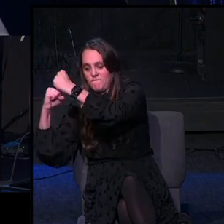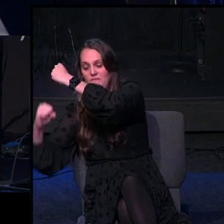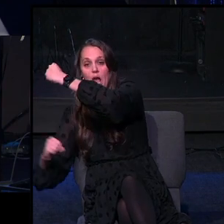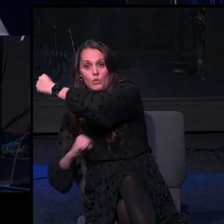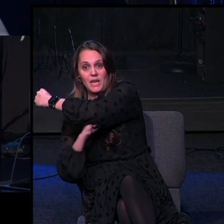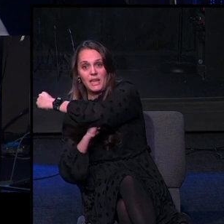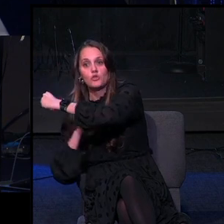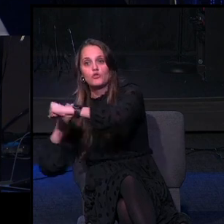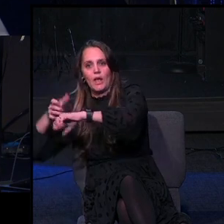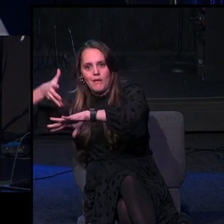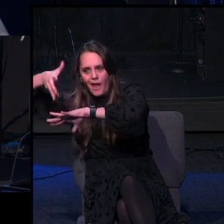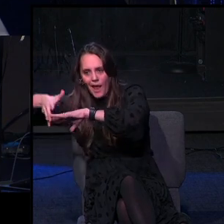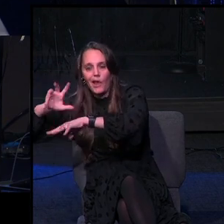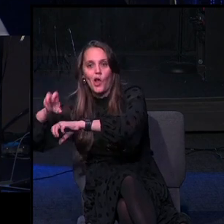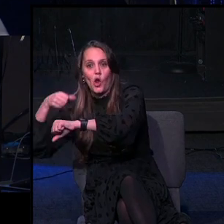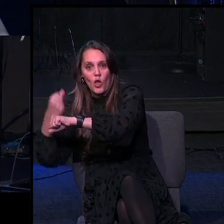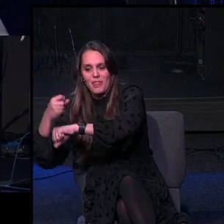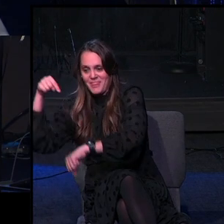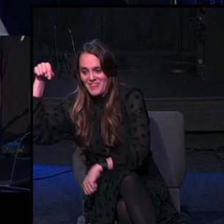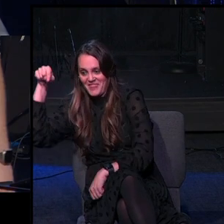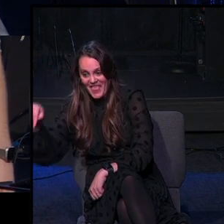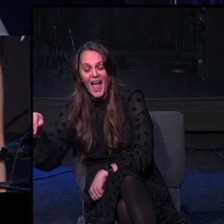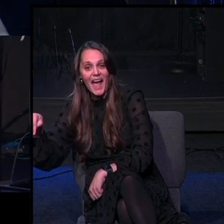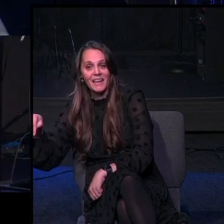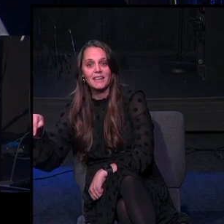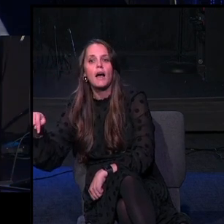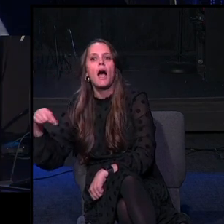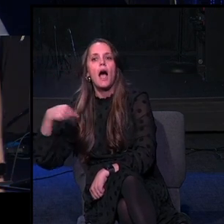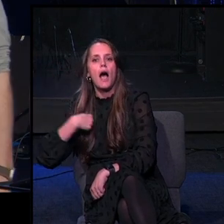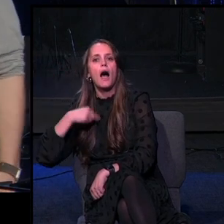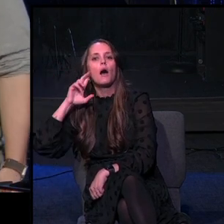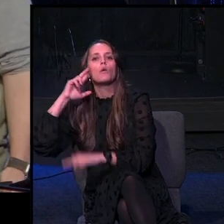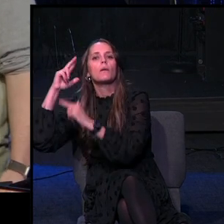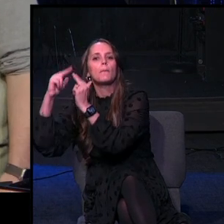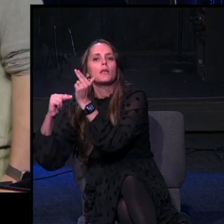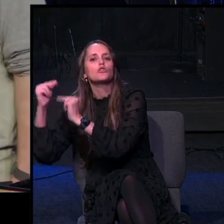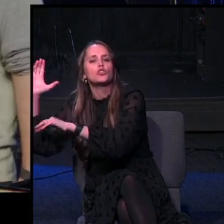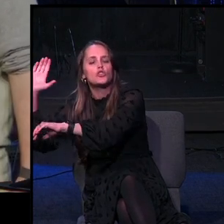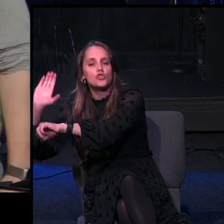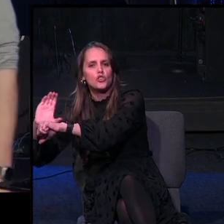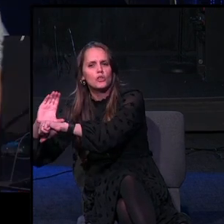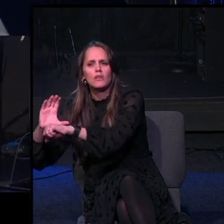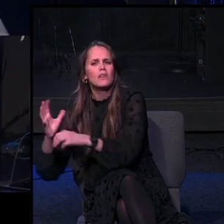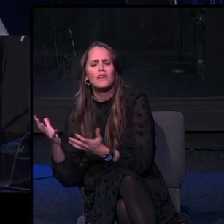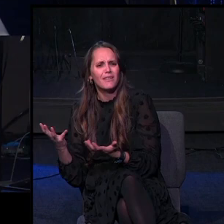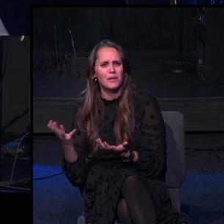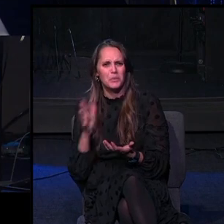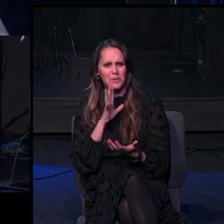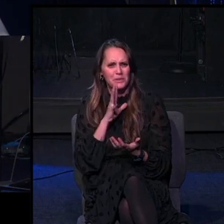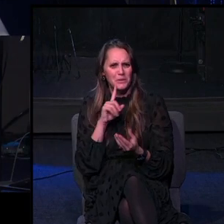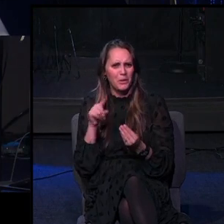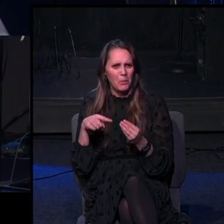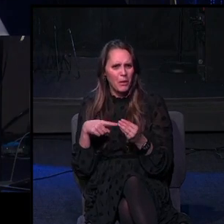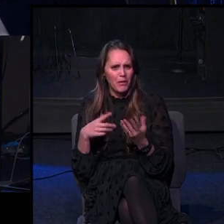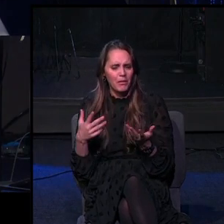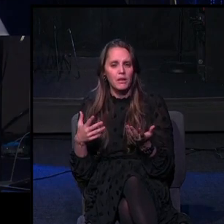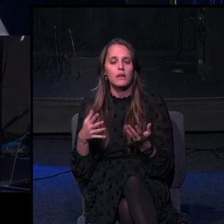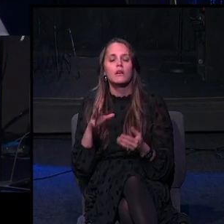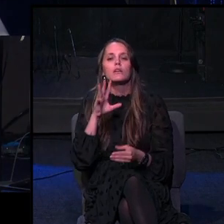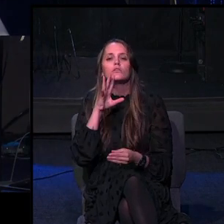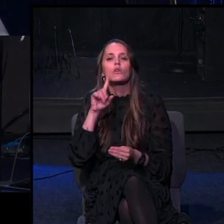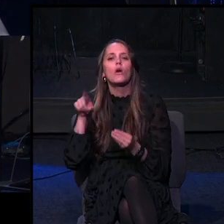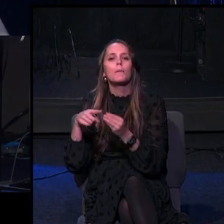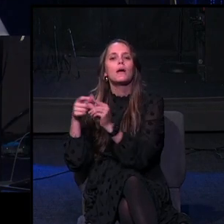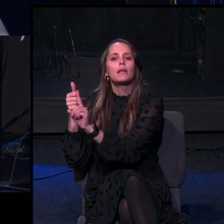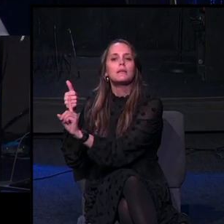to, it's on that rock, on that foundation that I will build my church. What's he talking about there? He's talking about